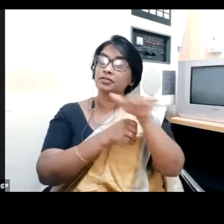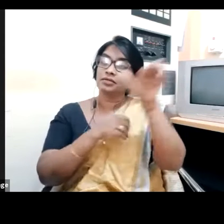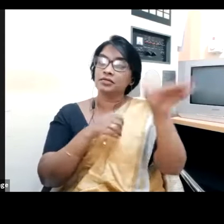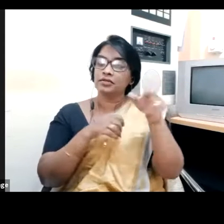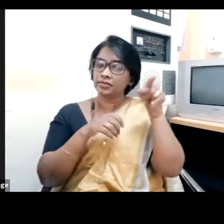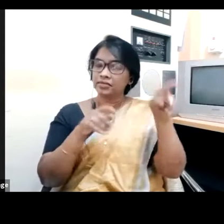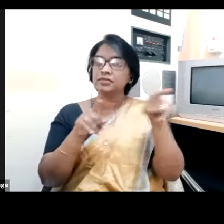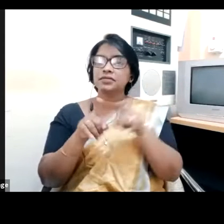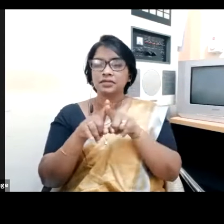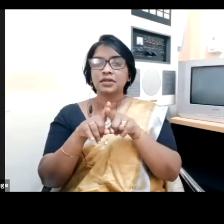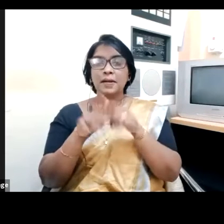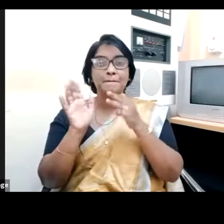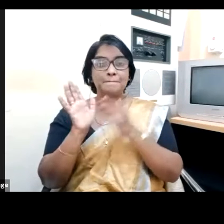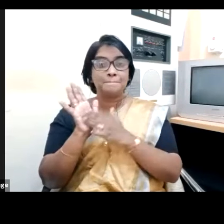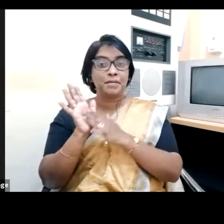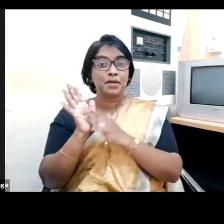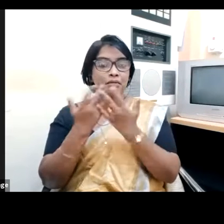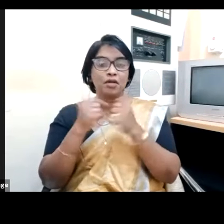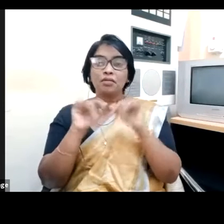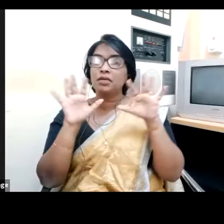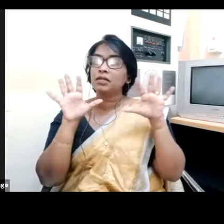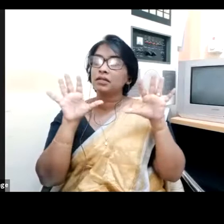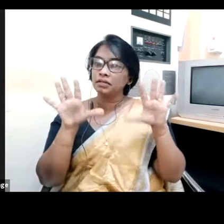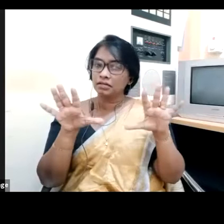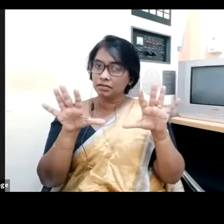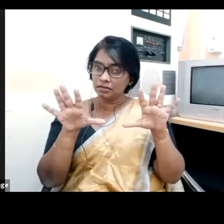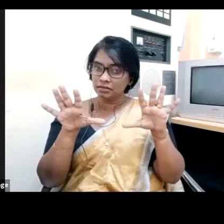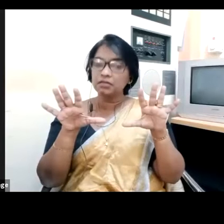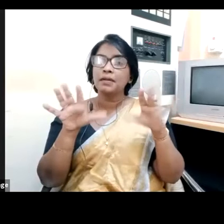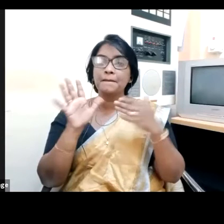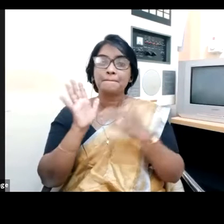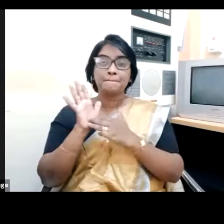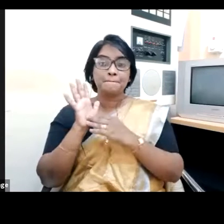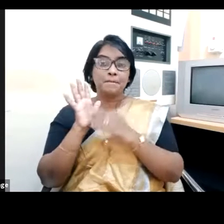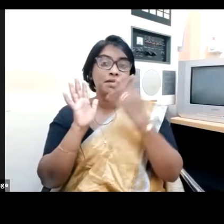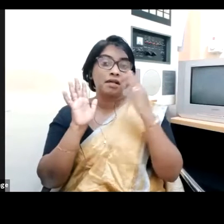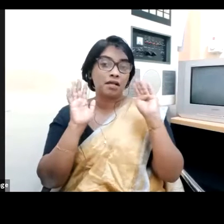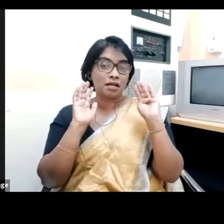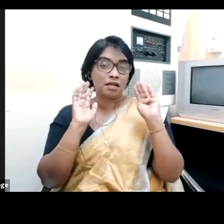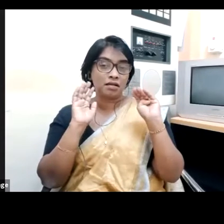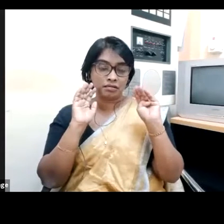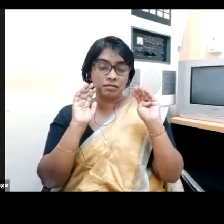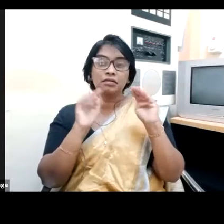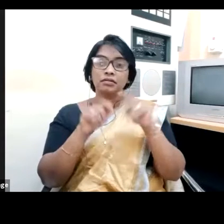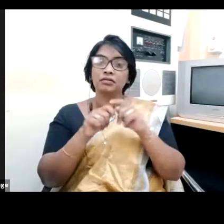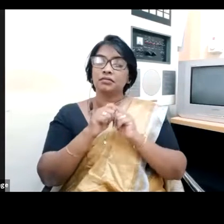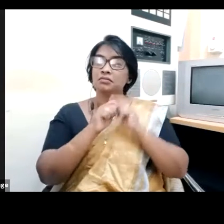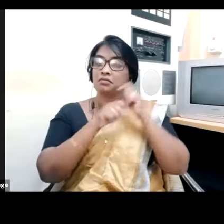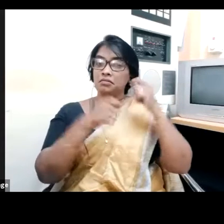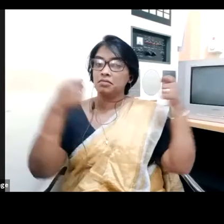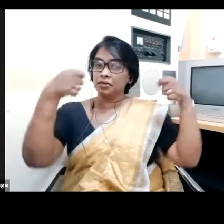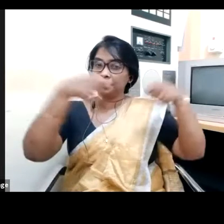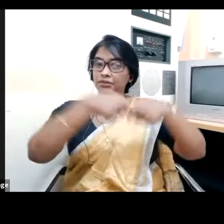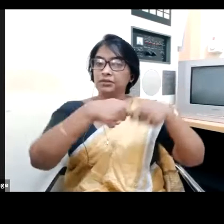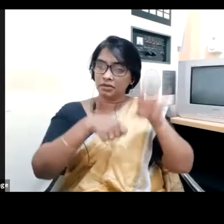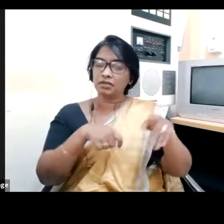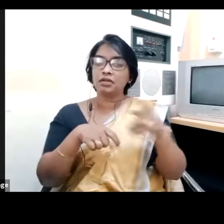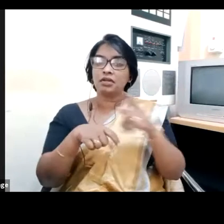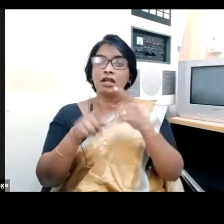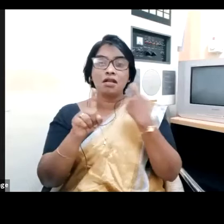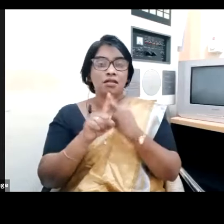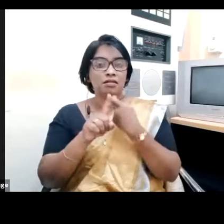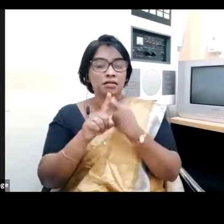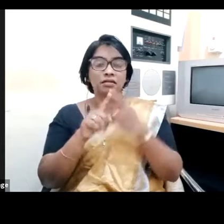40 million rupees to reforest a section of the Kanneliya rainforest. Now, this is really unique because it is